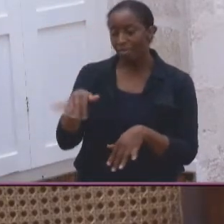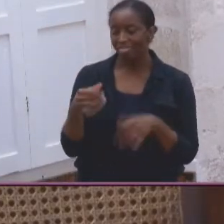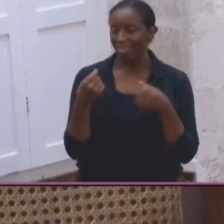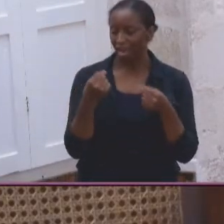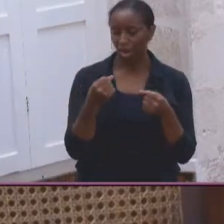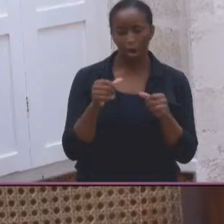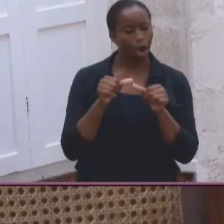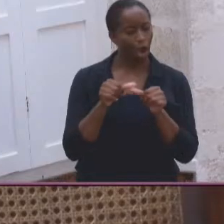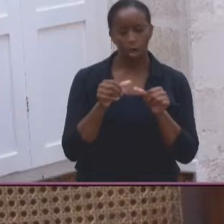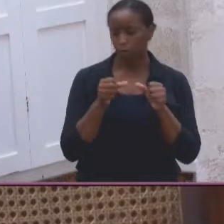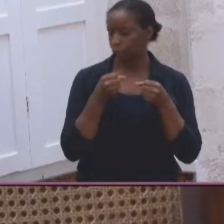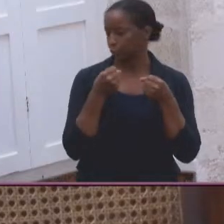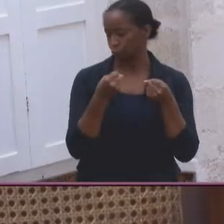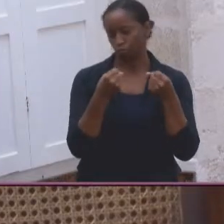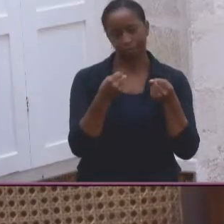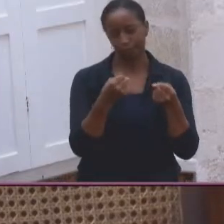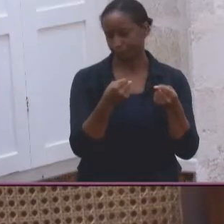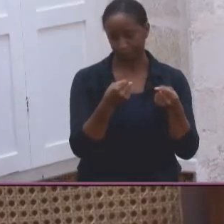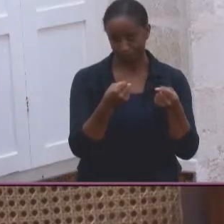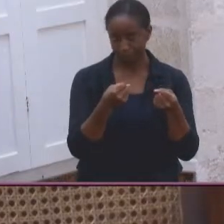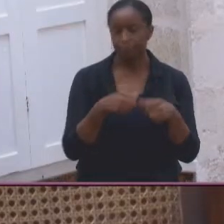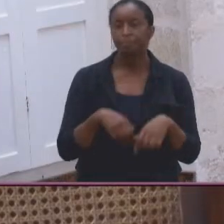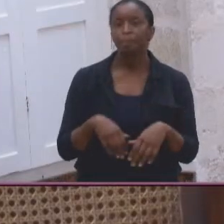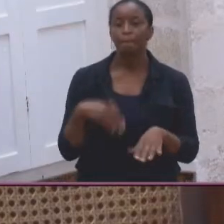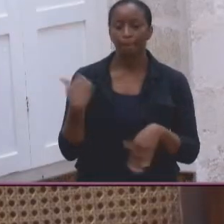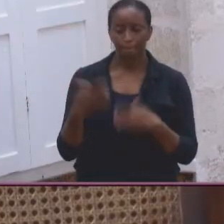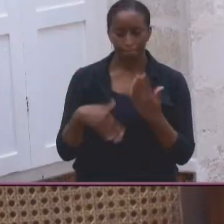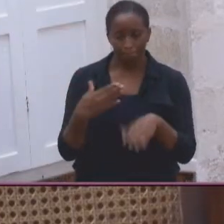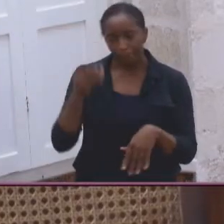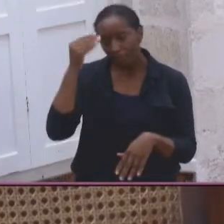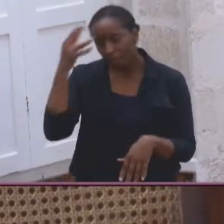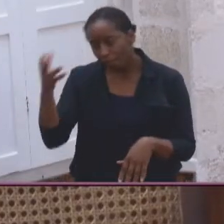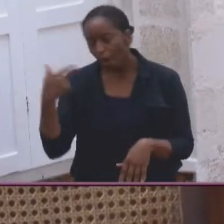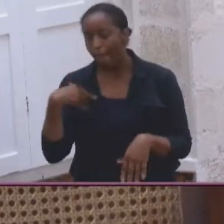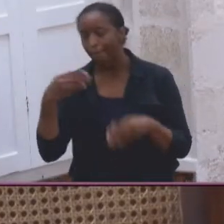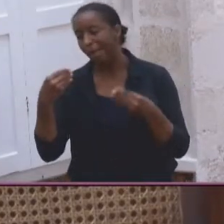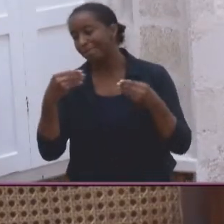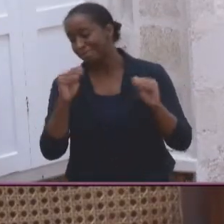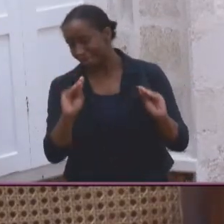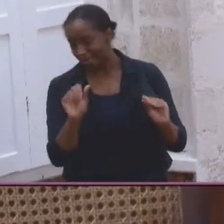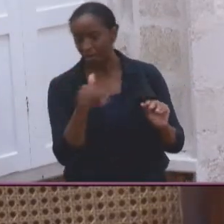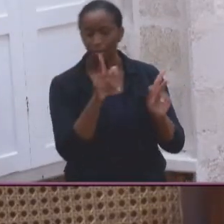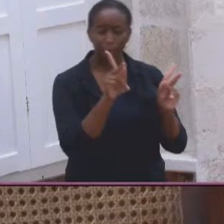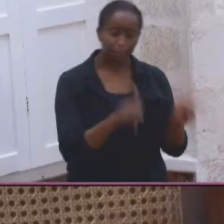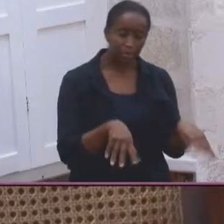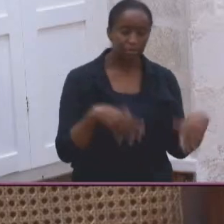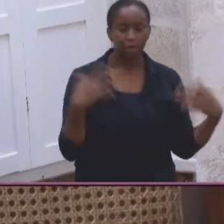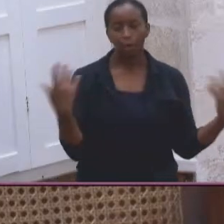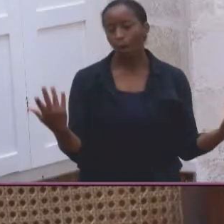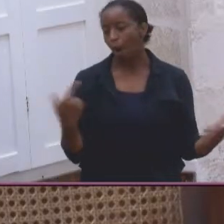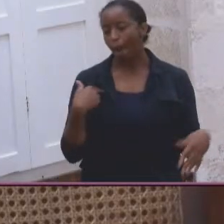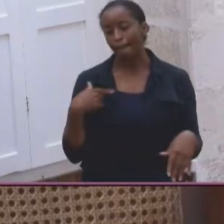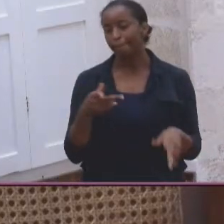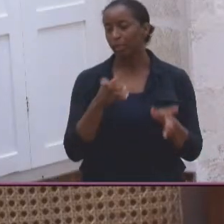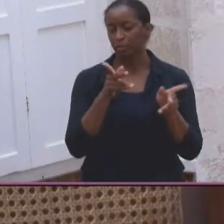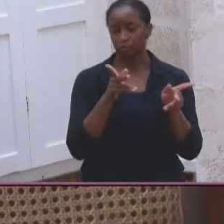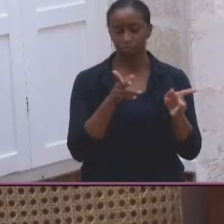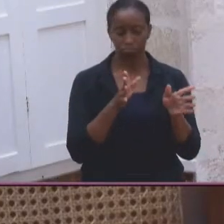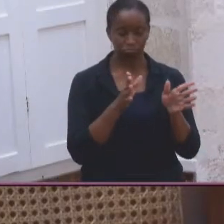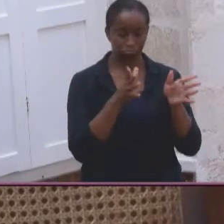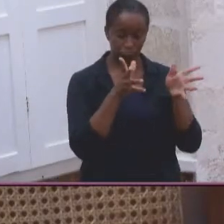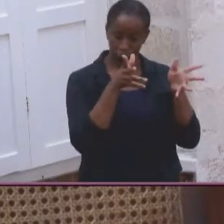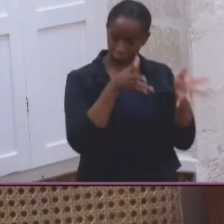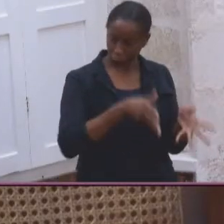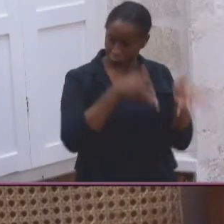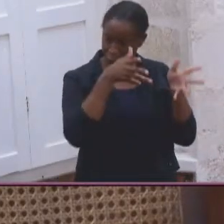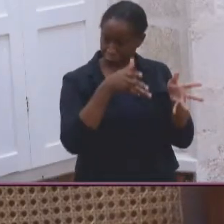it has been disposed of in some way. Okay? And if it is not, and if we find this vehicle that we are going to have to remove, and we see